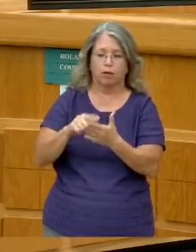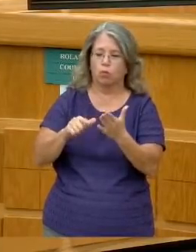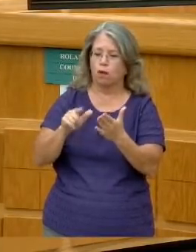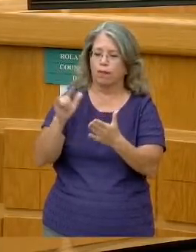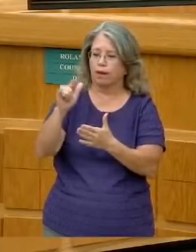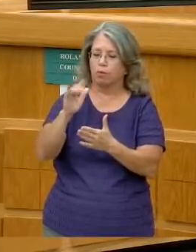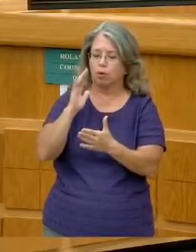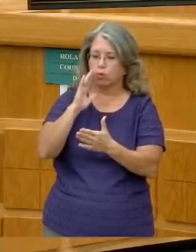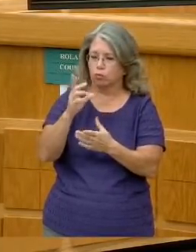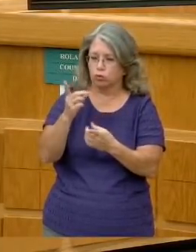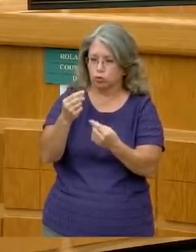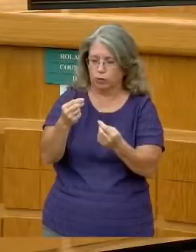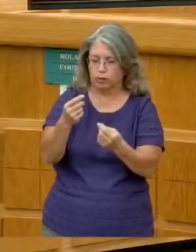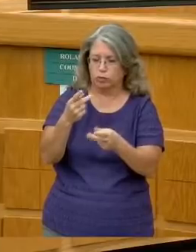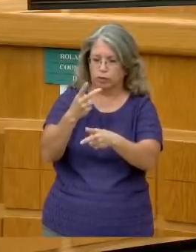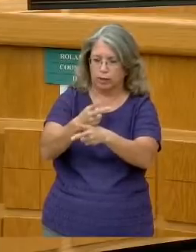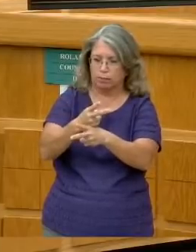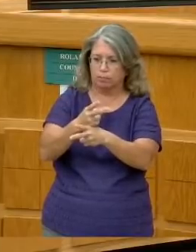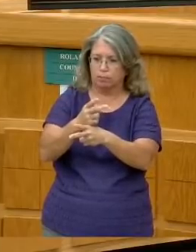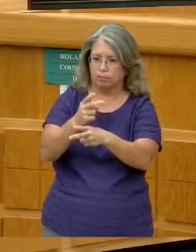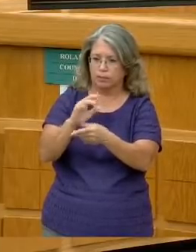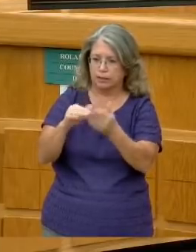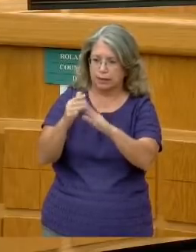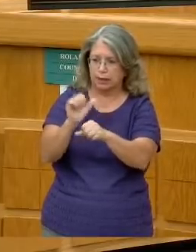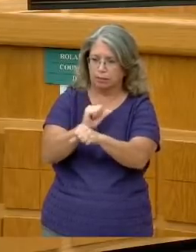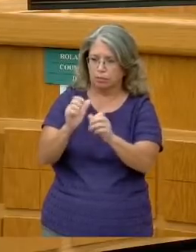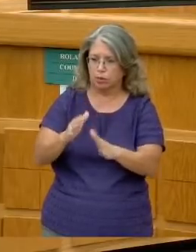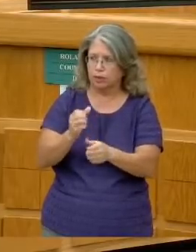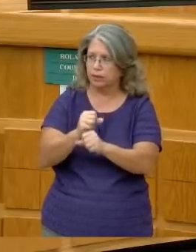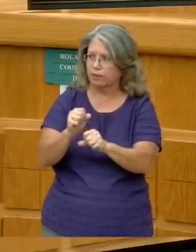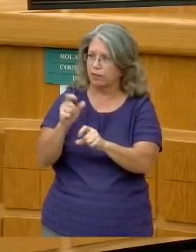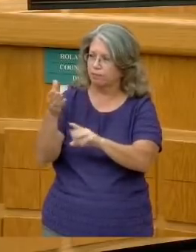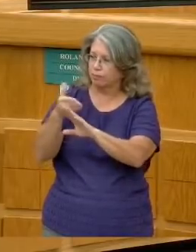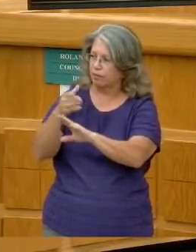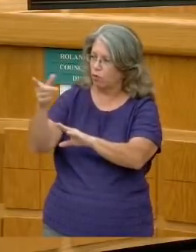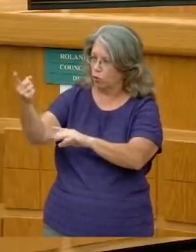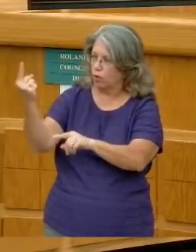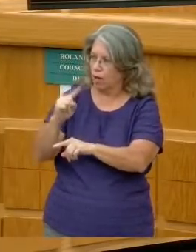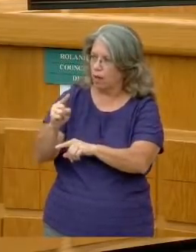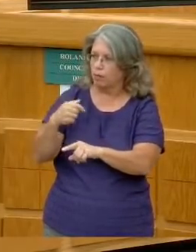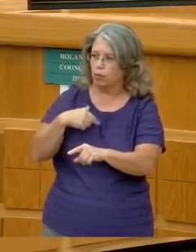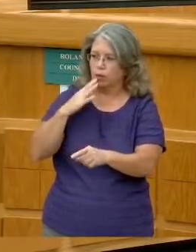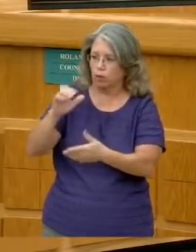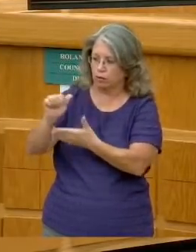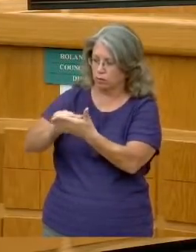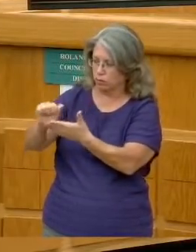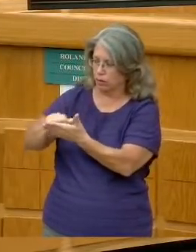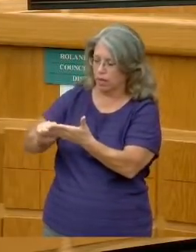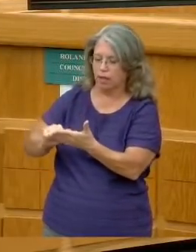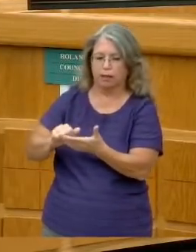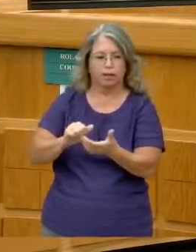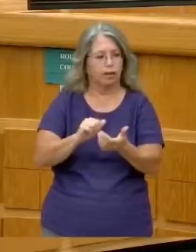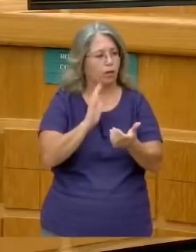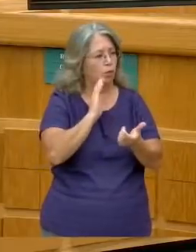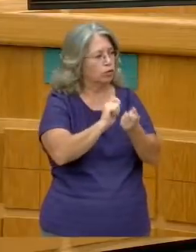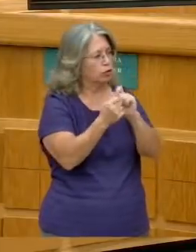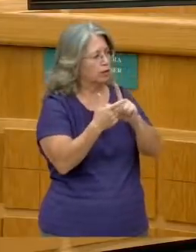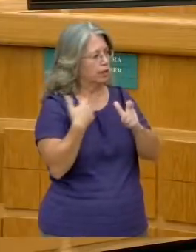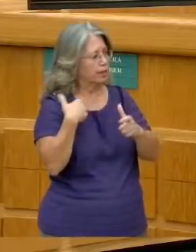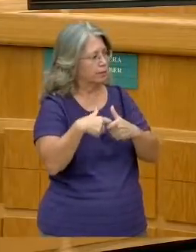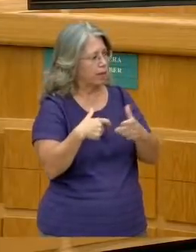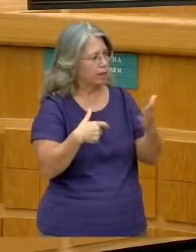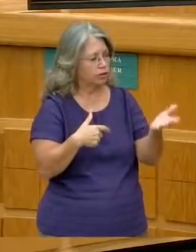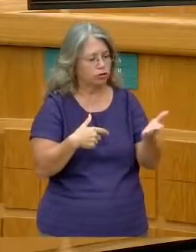our city employees safe there. And before, Chief, we're going to wipe this podium down. While you're coming up, Gabby's going to translate a little bit